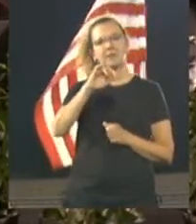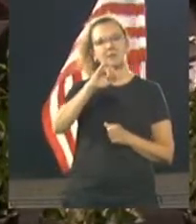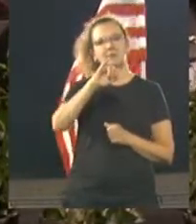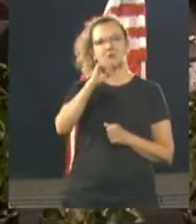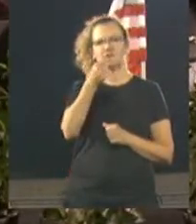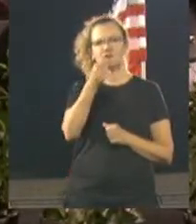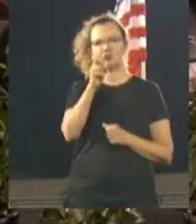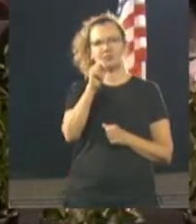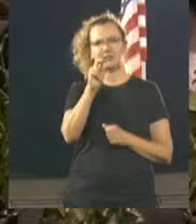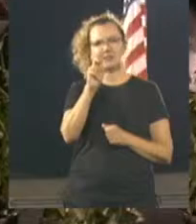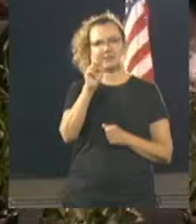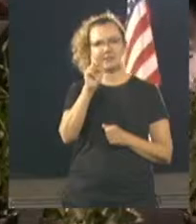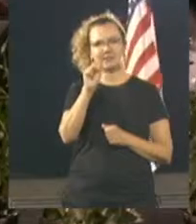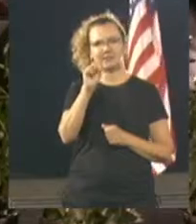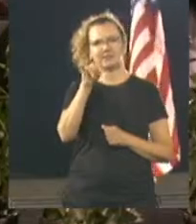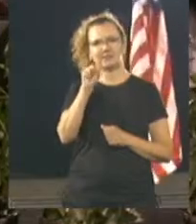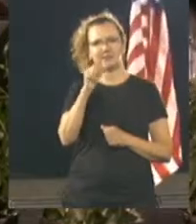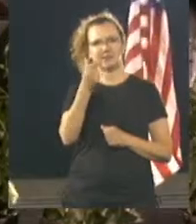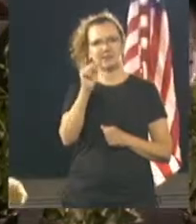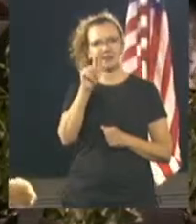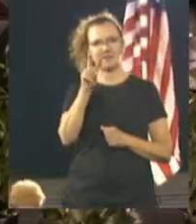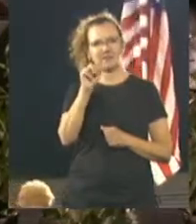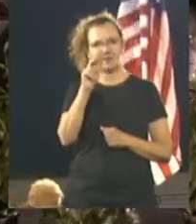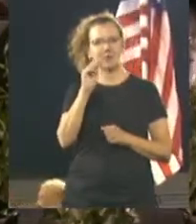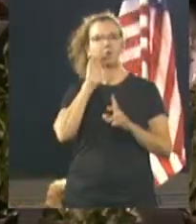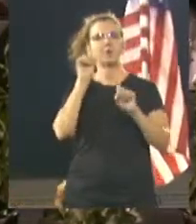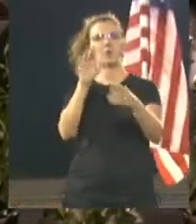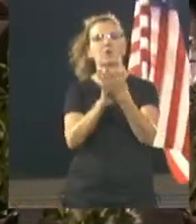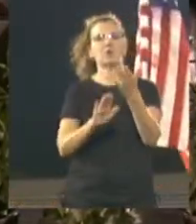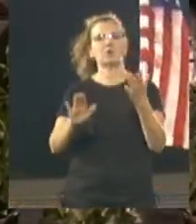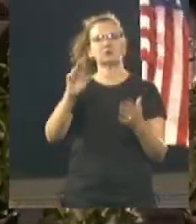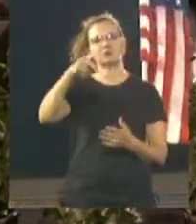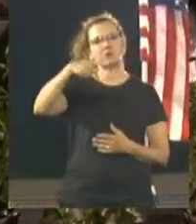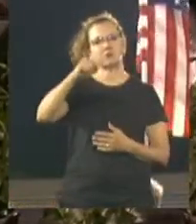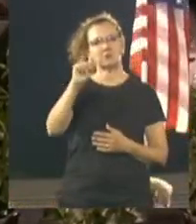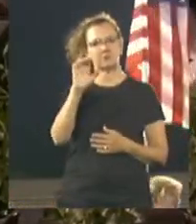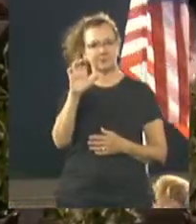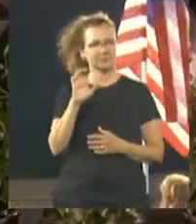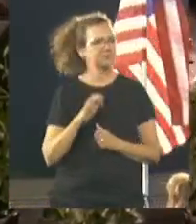Genesis Galvan will be attending Palo Alto College.